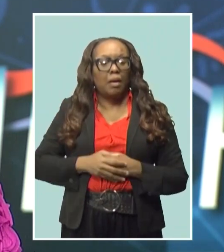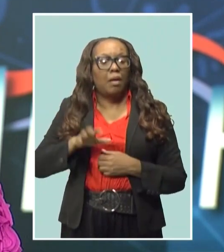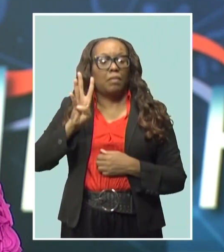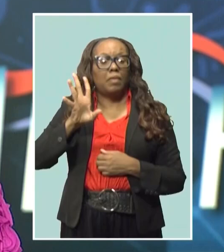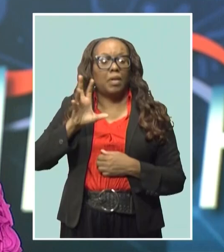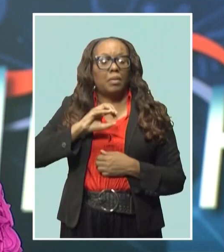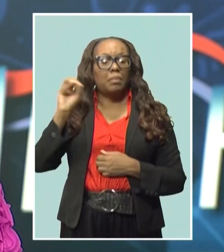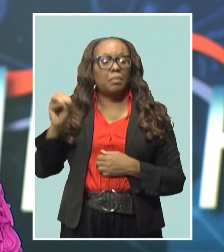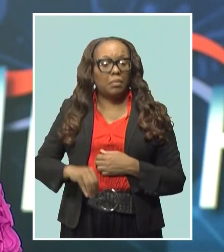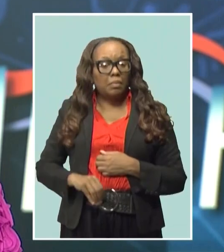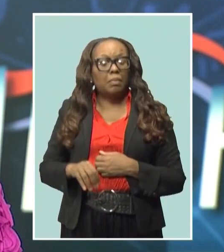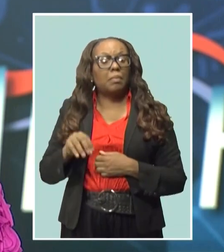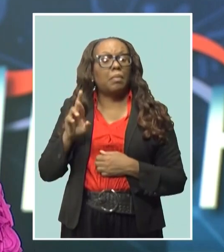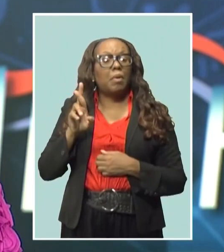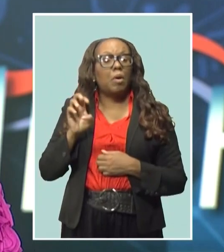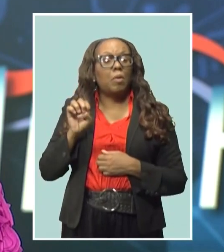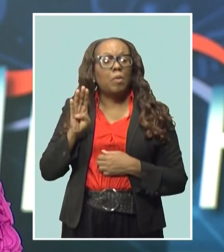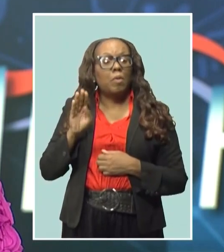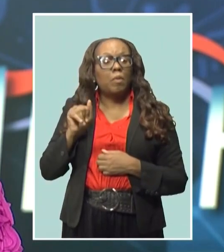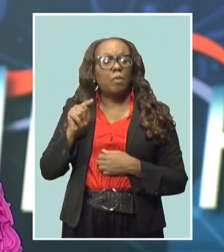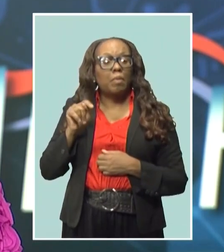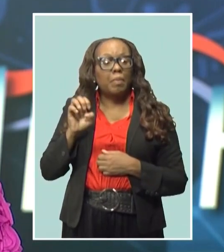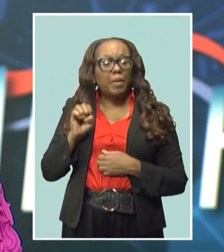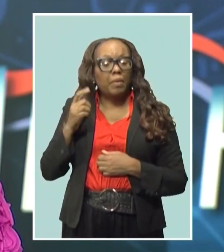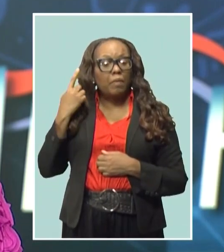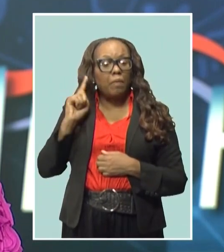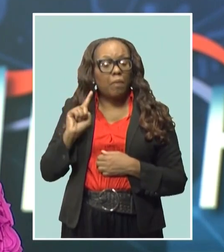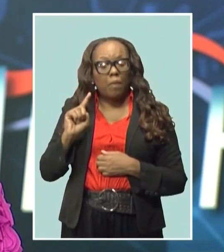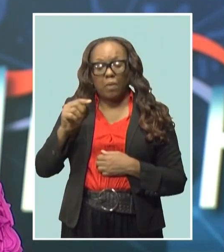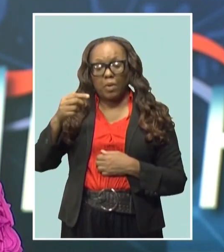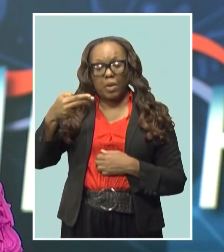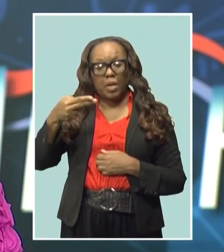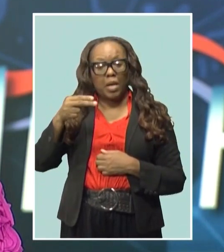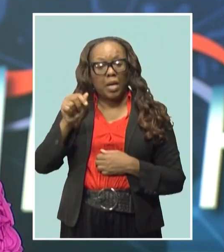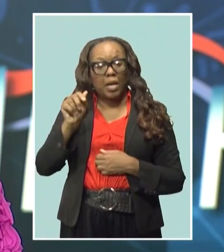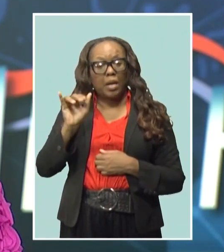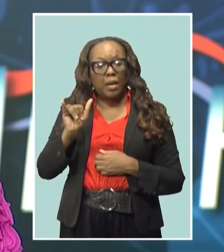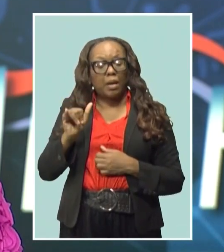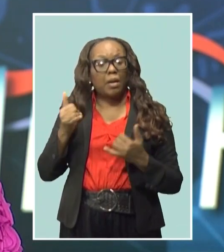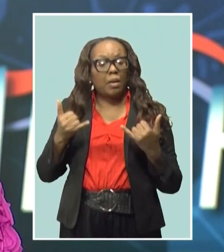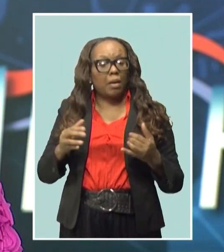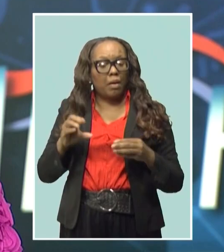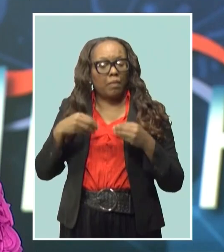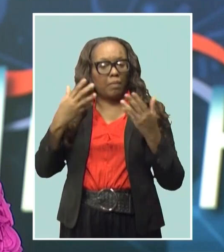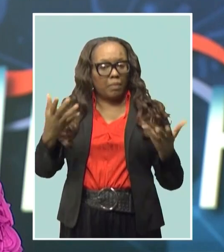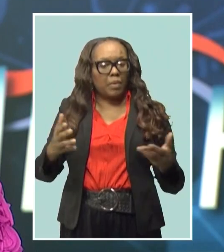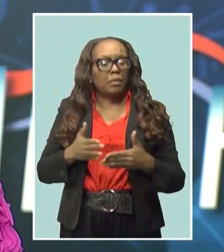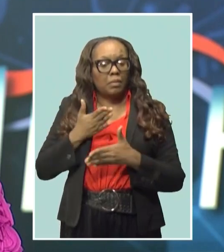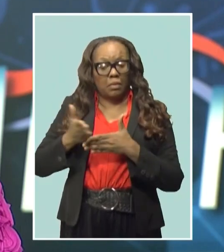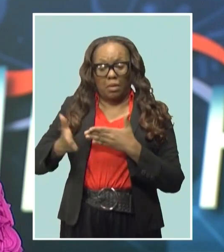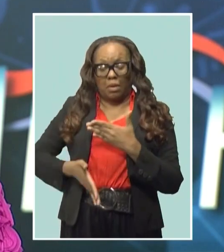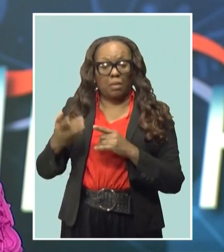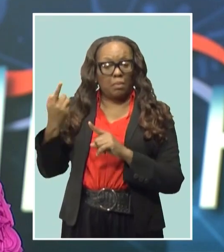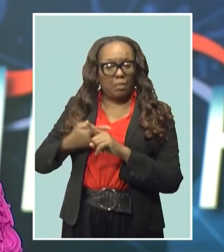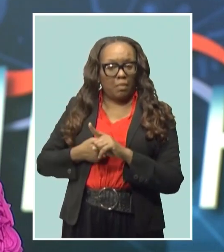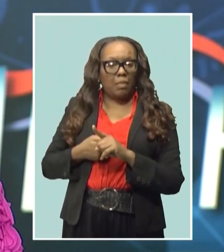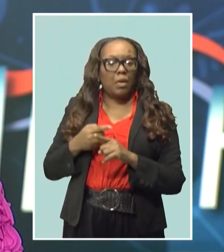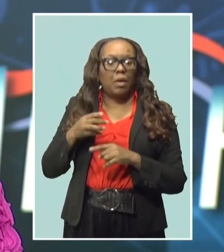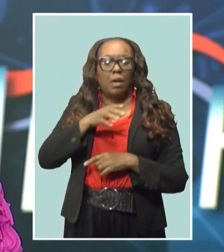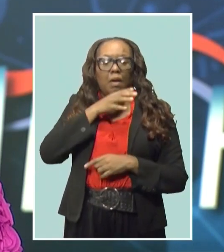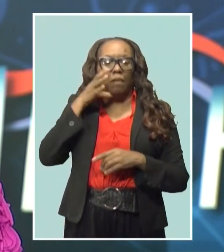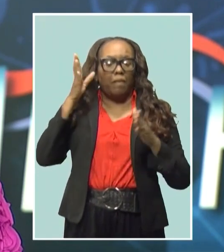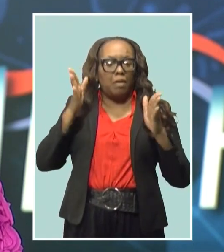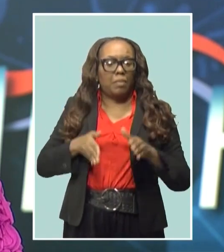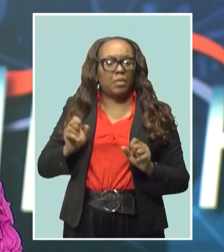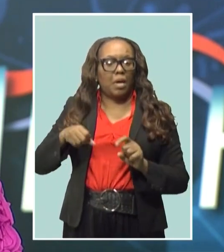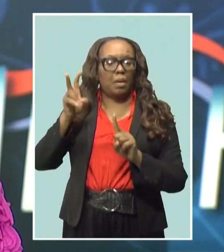on the purchase of hay are now available. Mr. James says by the end of this month, farmers will be able to make applications online. But